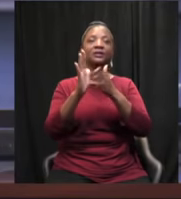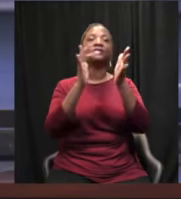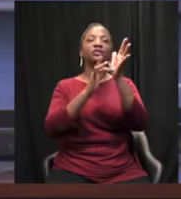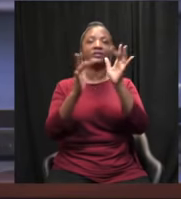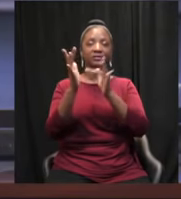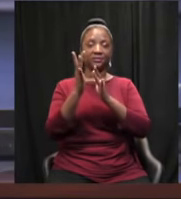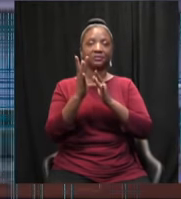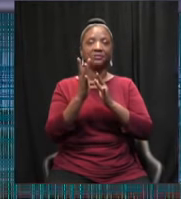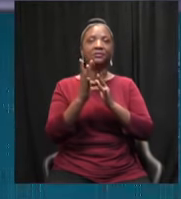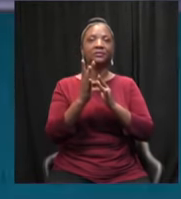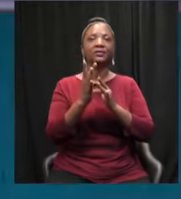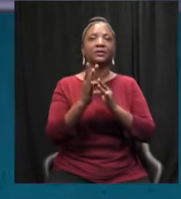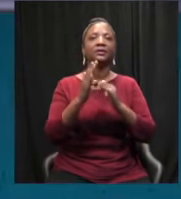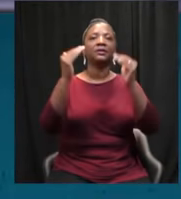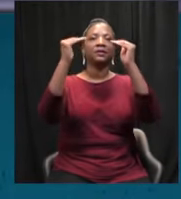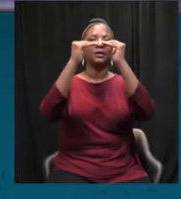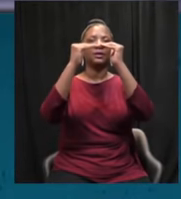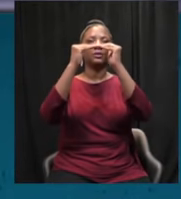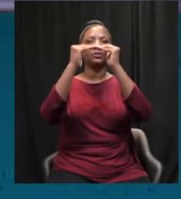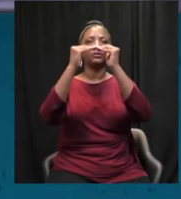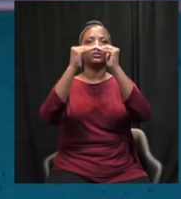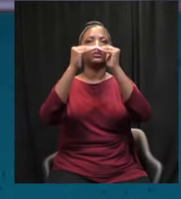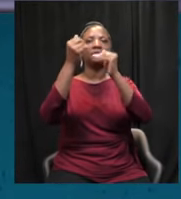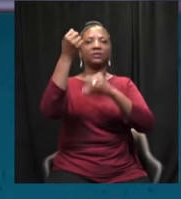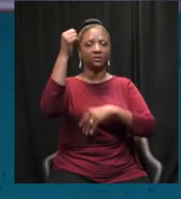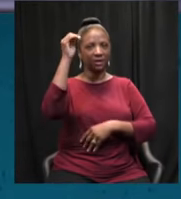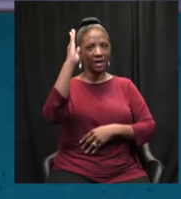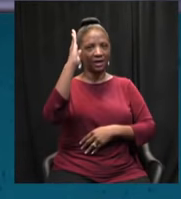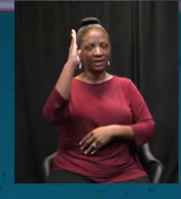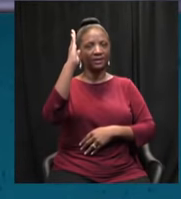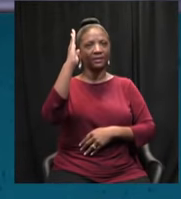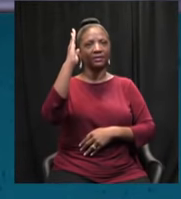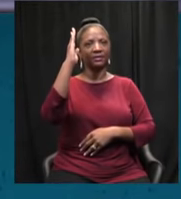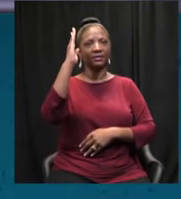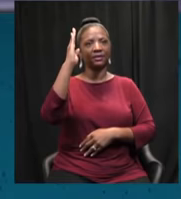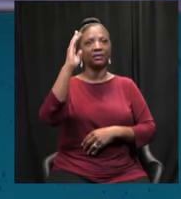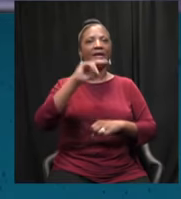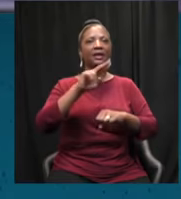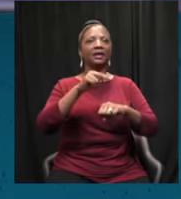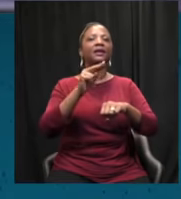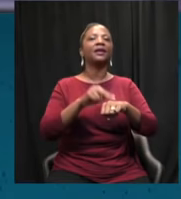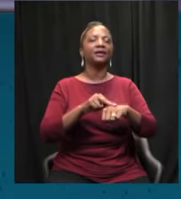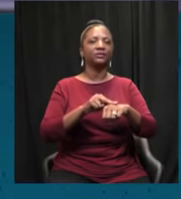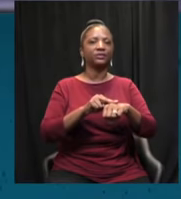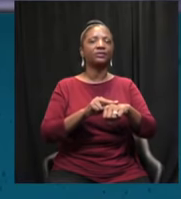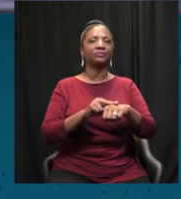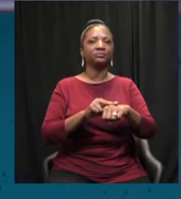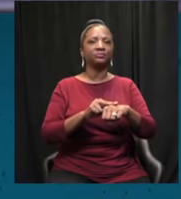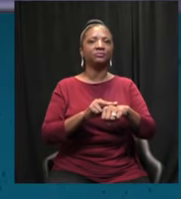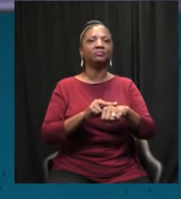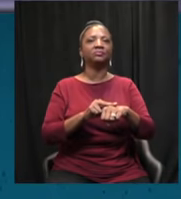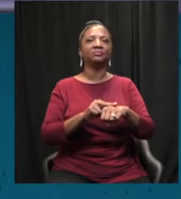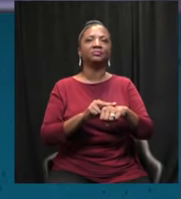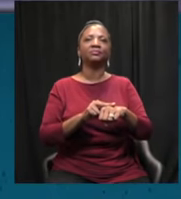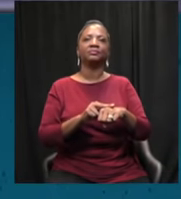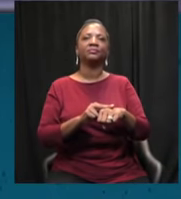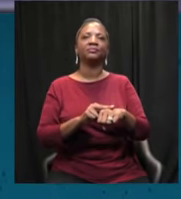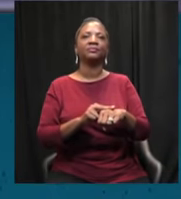God in both his essence and his nature. That like God, Jesus has all